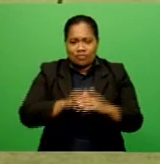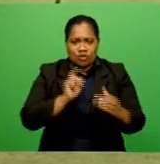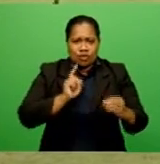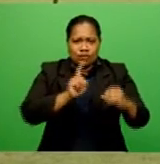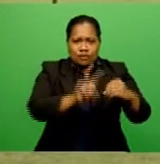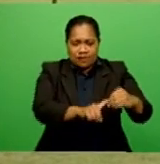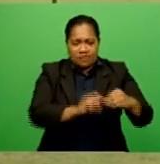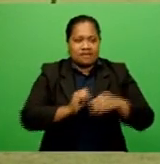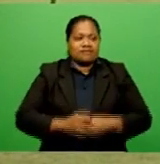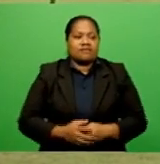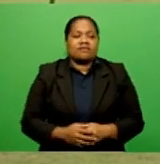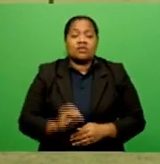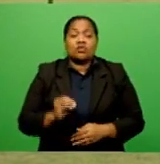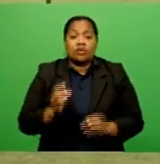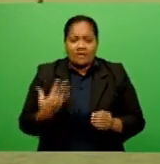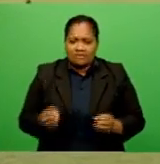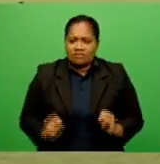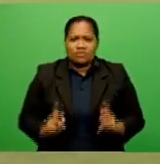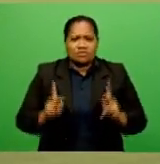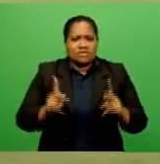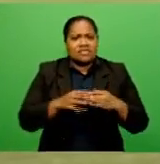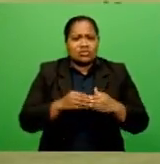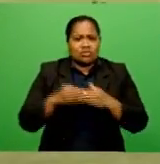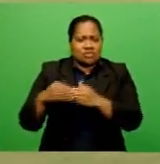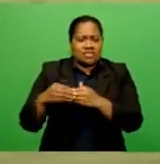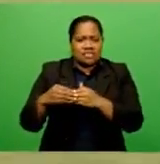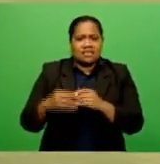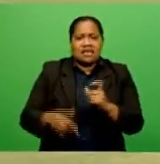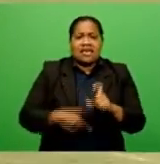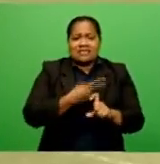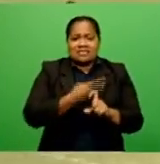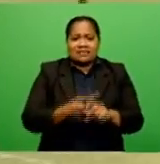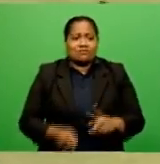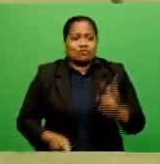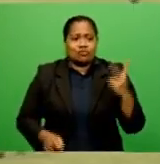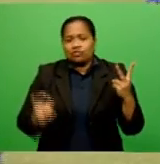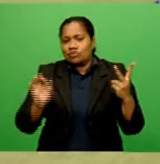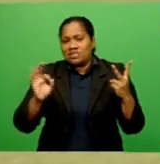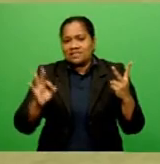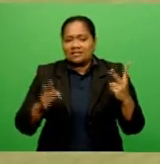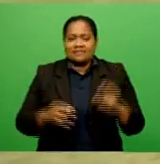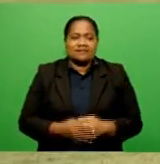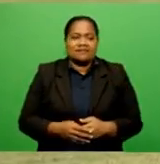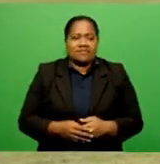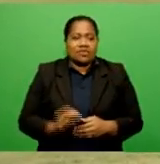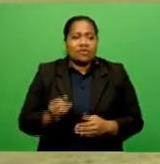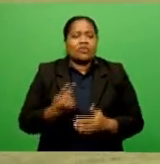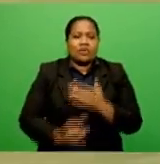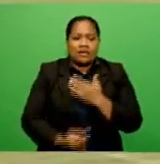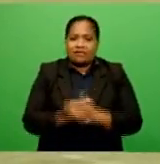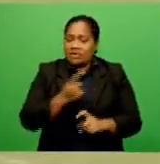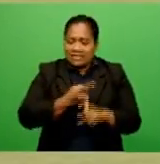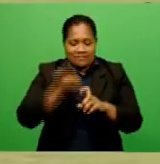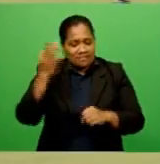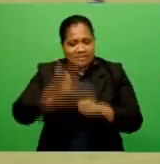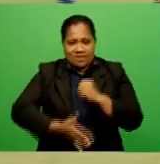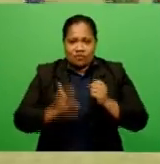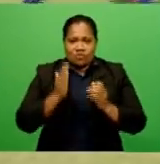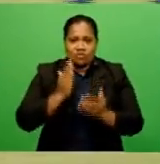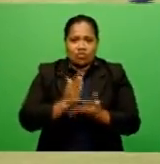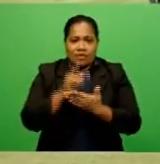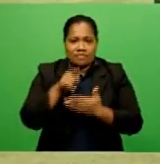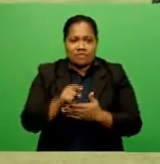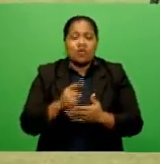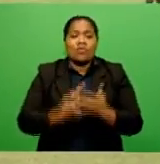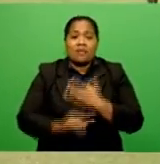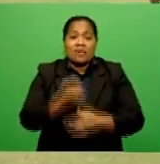opportunity to increase Kasavu's lead 2-0 in the 64th minute. Kasavu did not stop there as Gabrieli